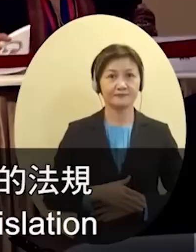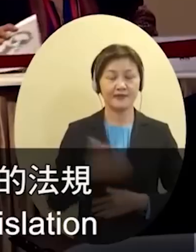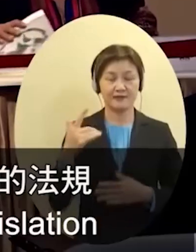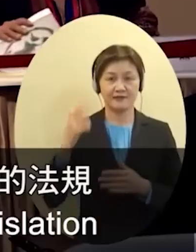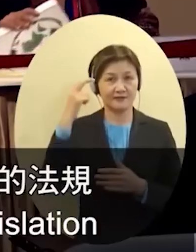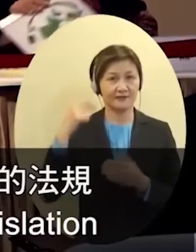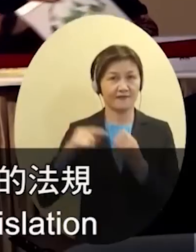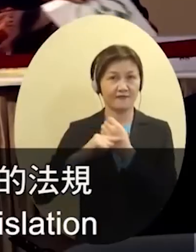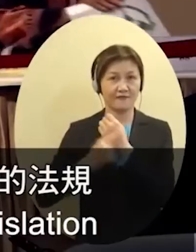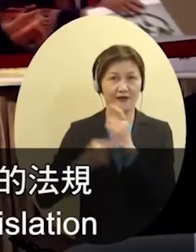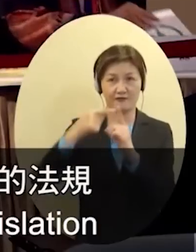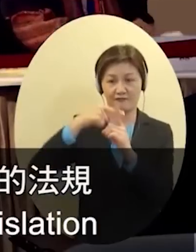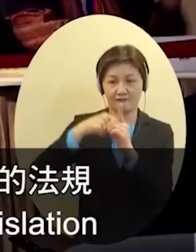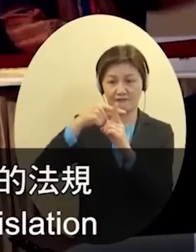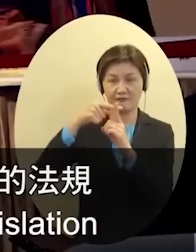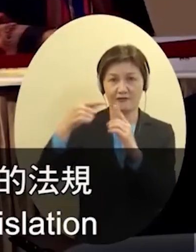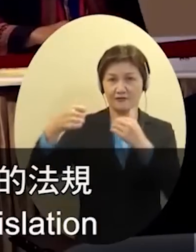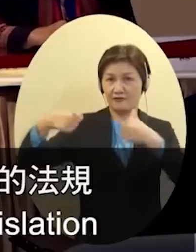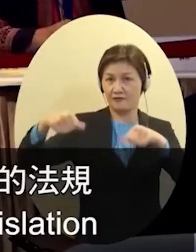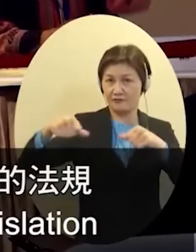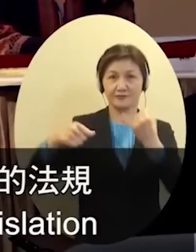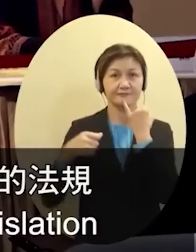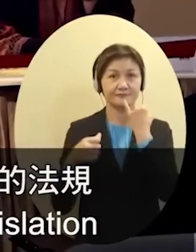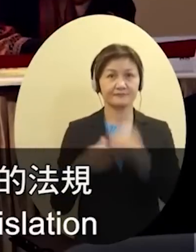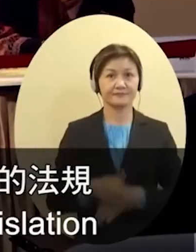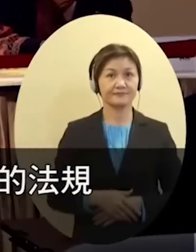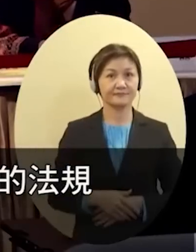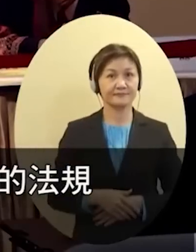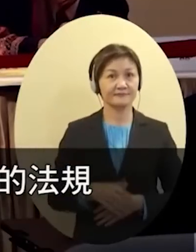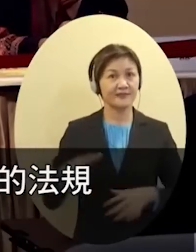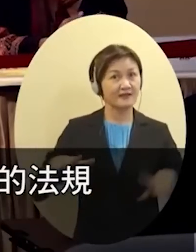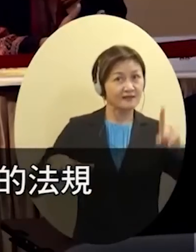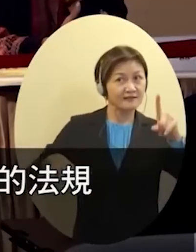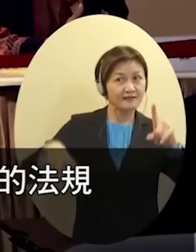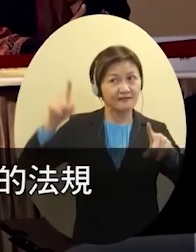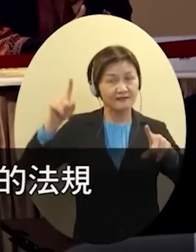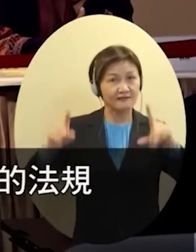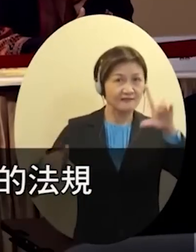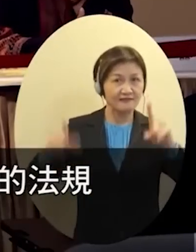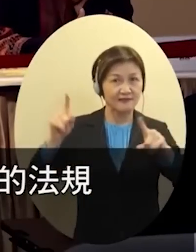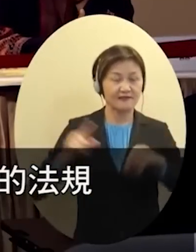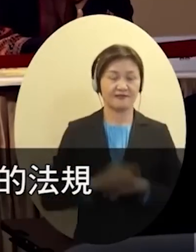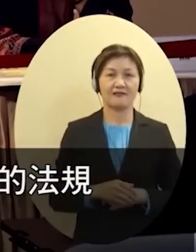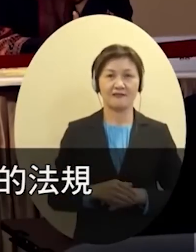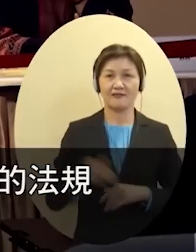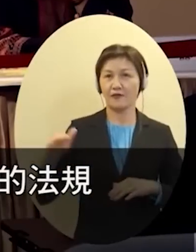they would prevail over any domestic legislation that is incompatible